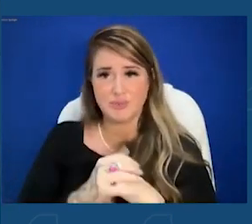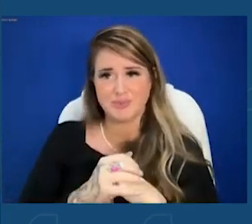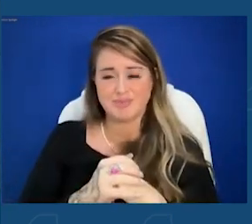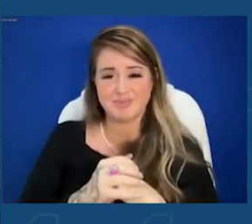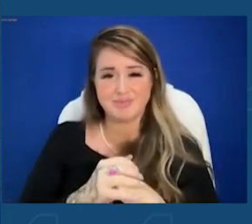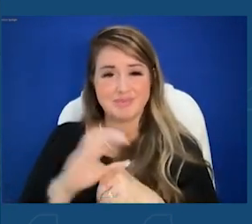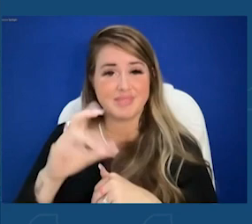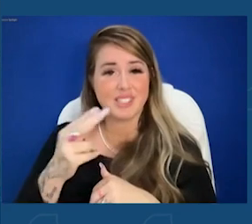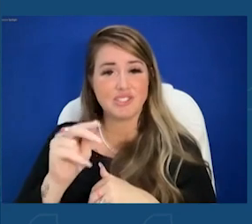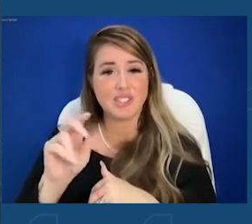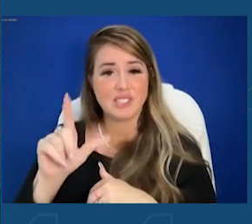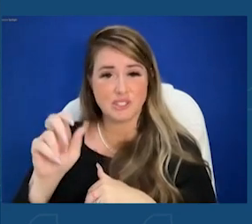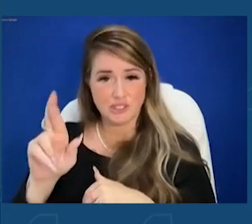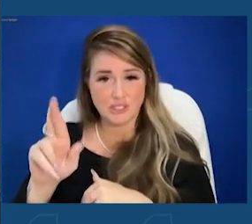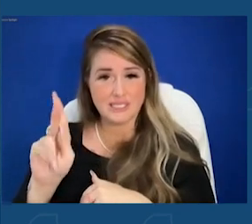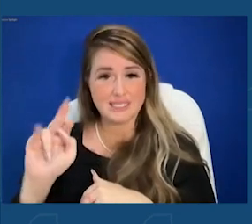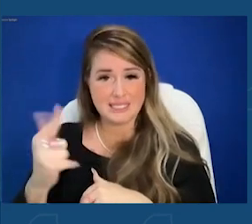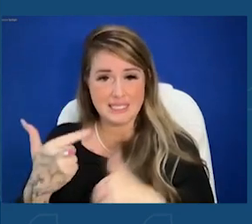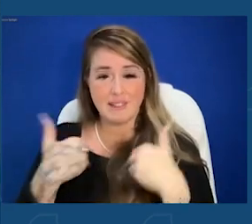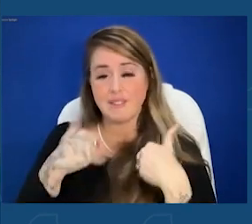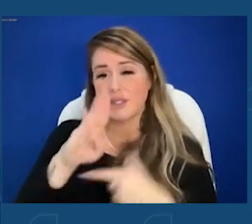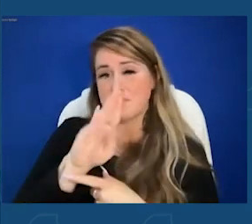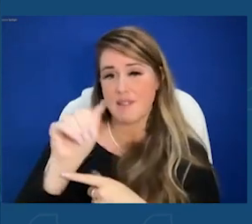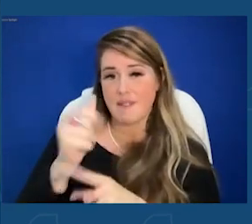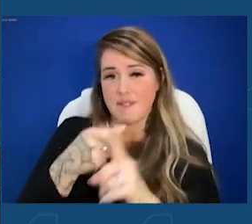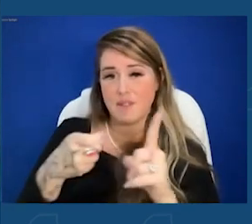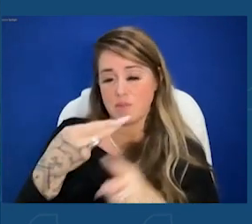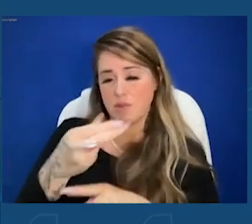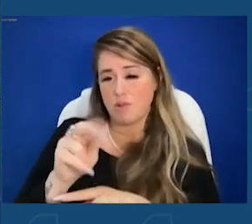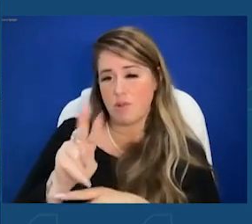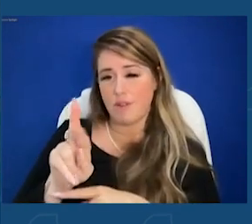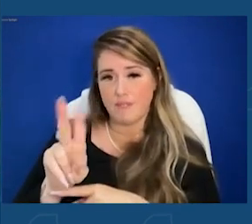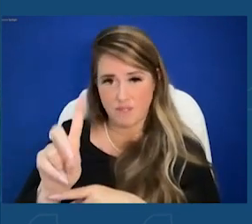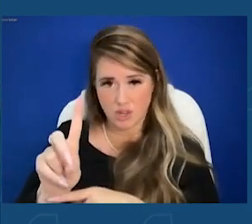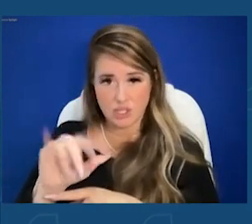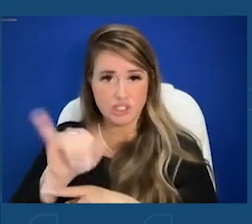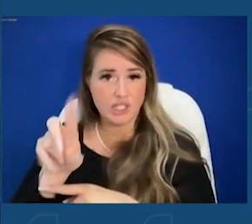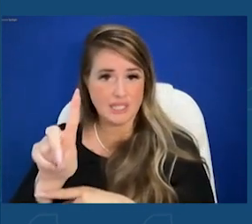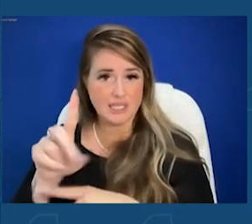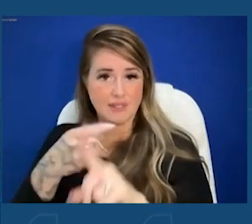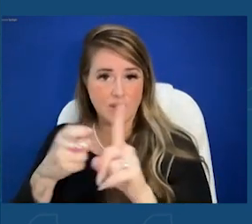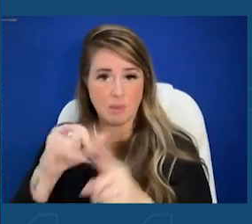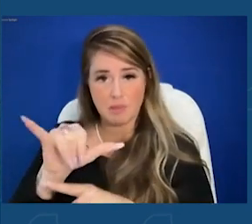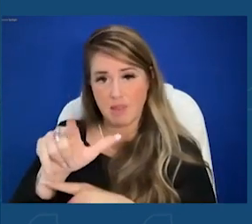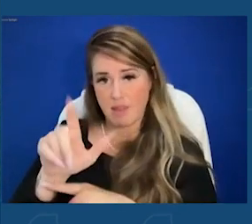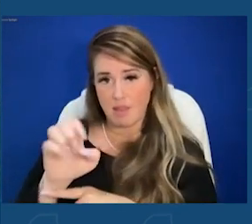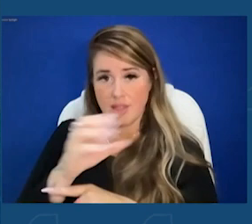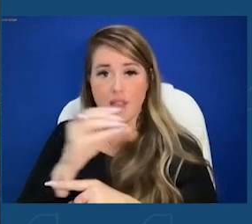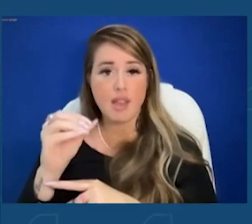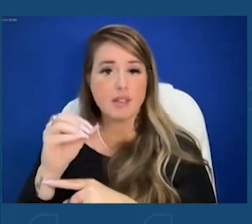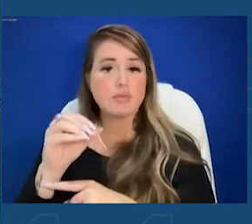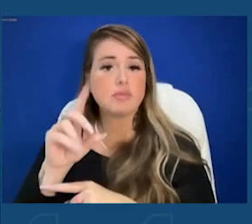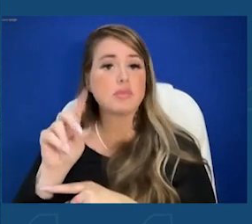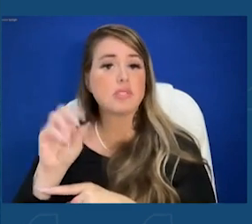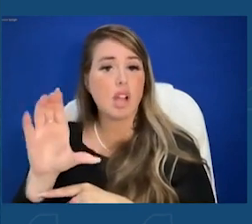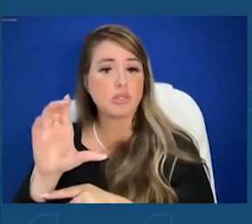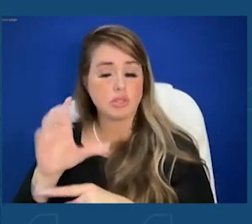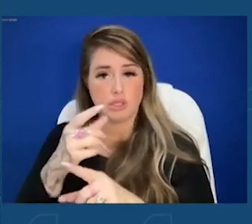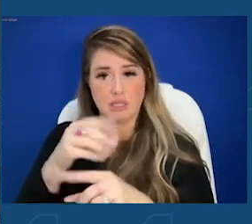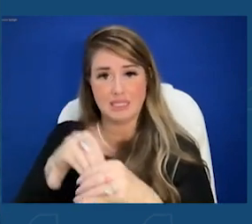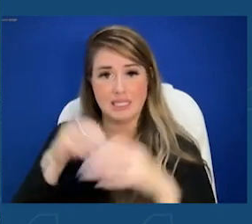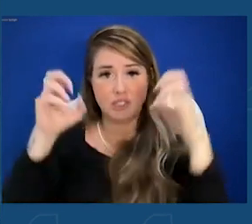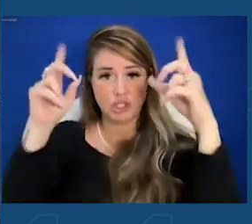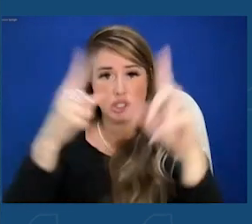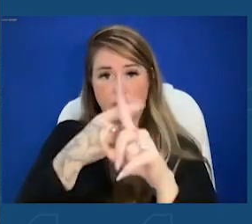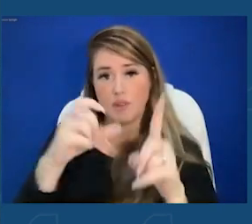Chancellor King has a BA from Harvard, a JD from Yale, and a doctorate in education from Columbia.